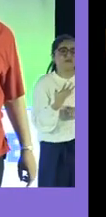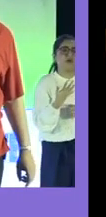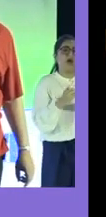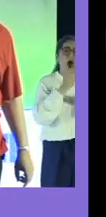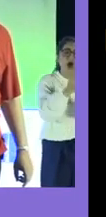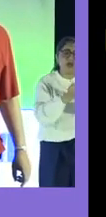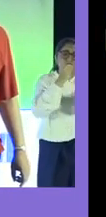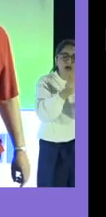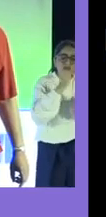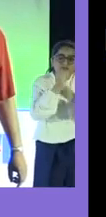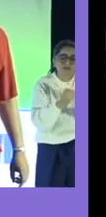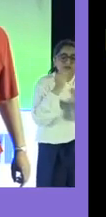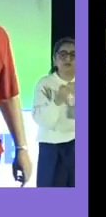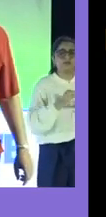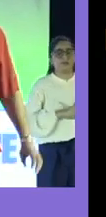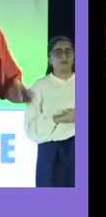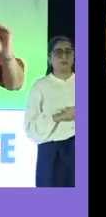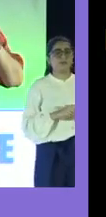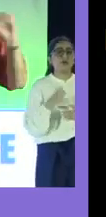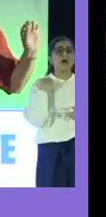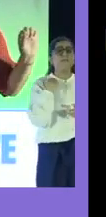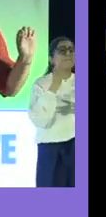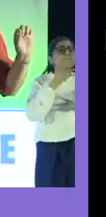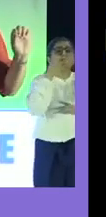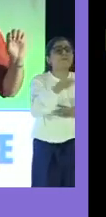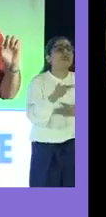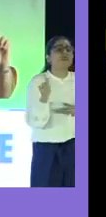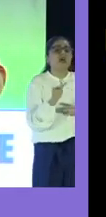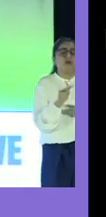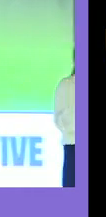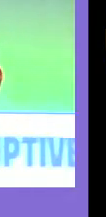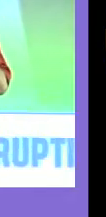rising. The point I'm trying to, but a simple side pointer.